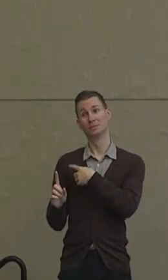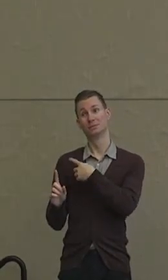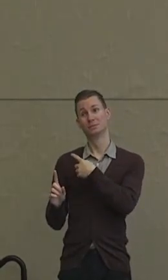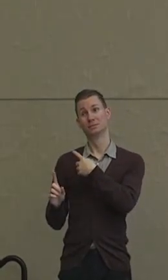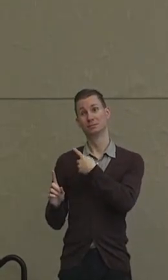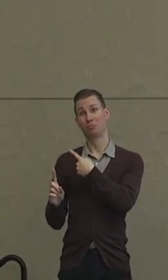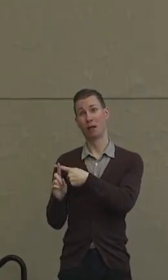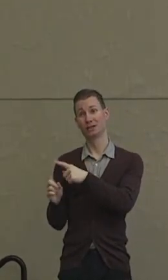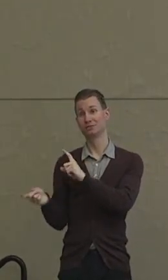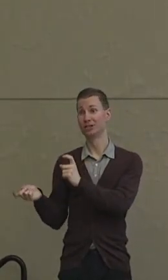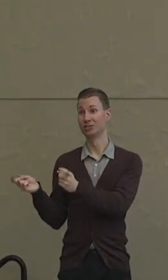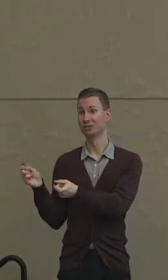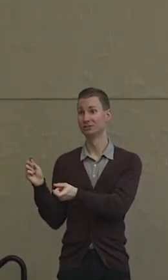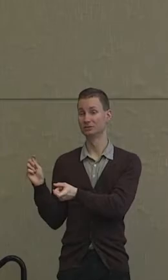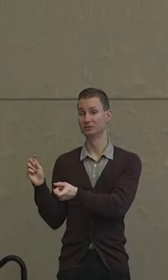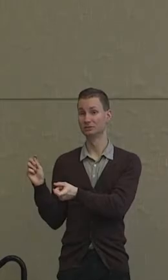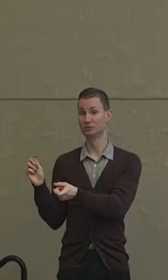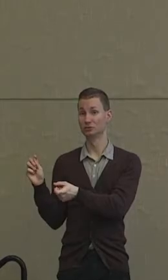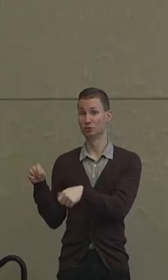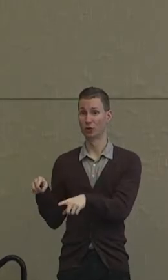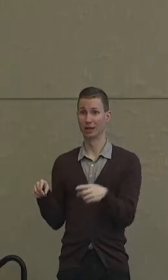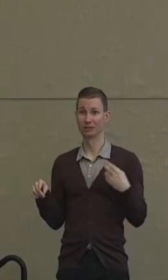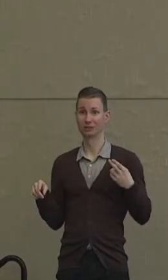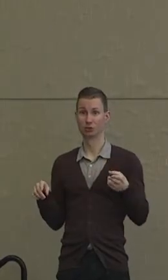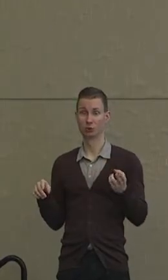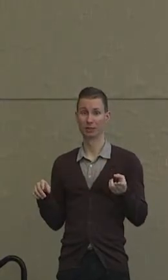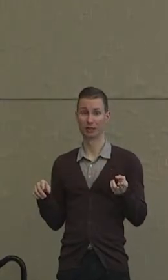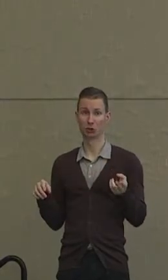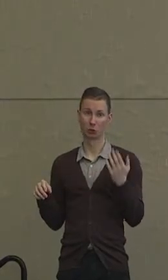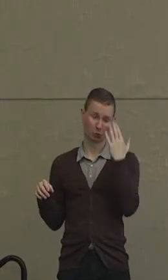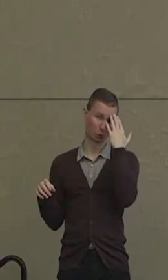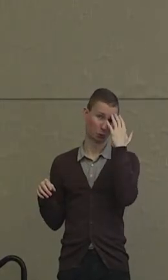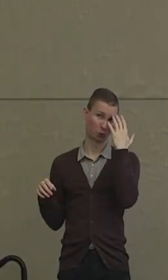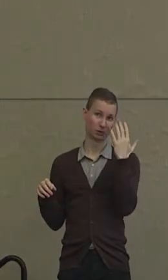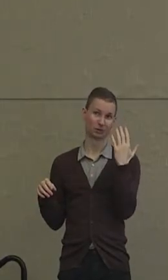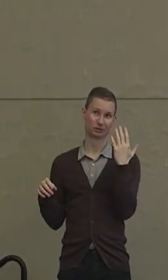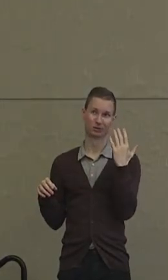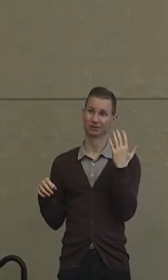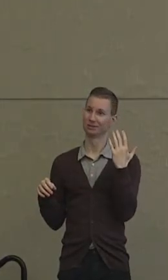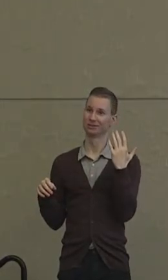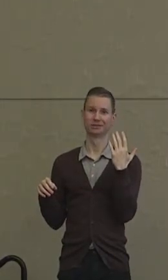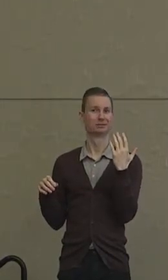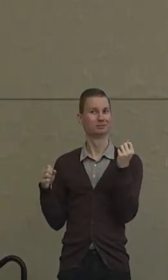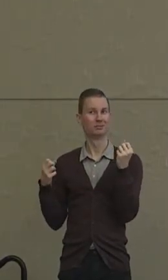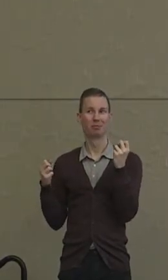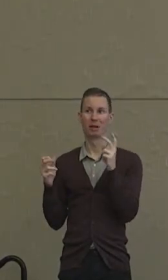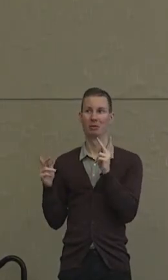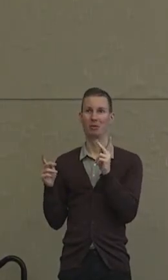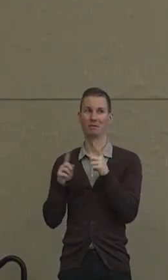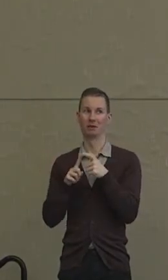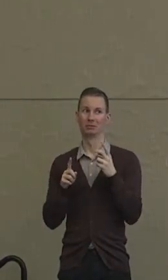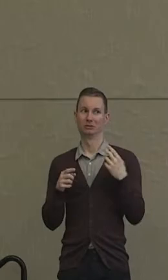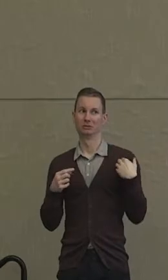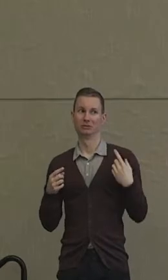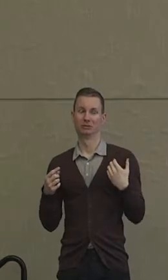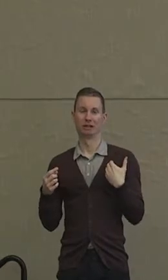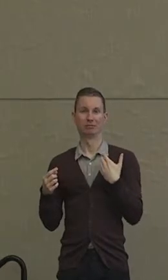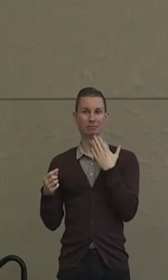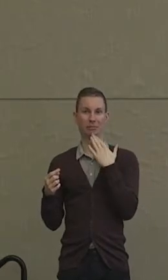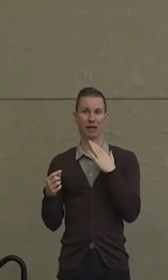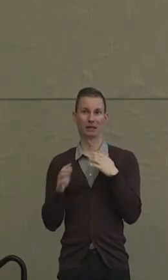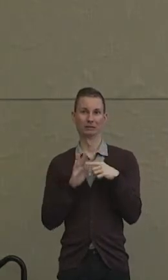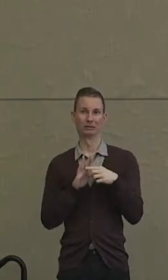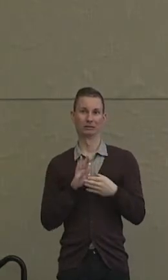of change in history, you know. They've got skeletons in their closet. They've done some awful things. Does